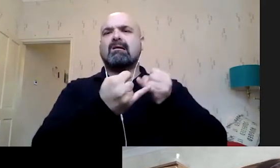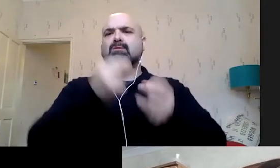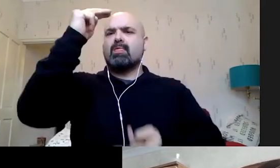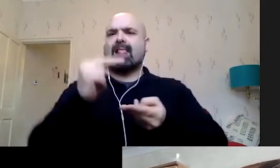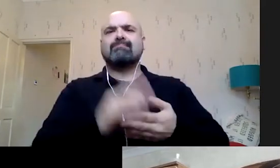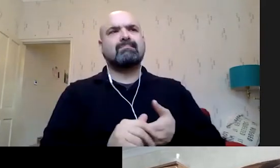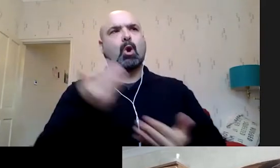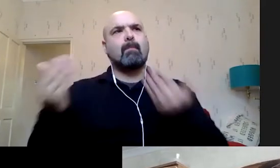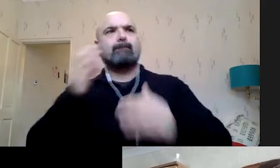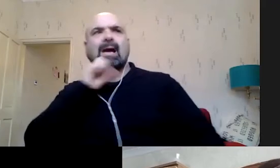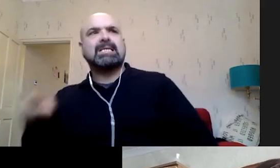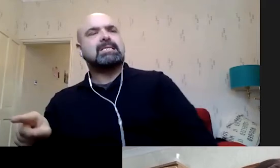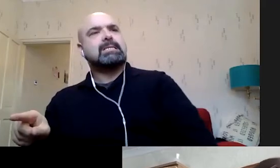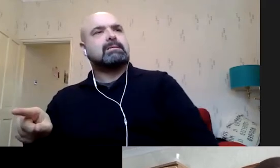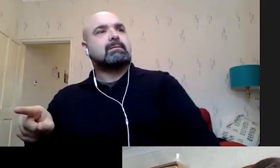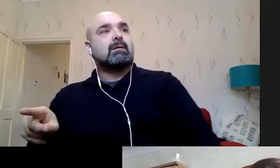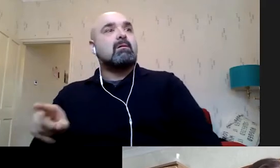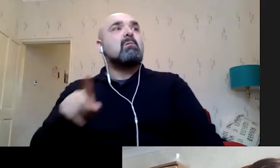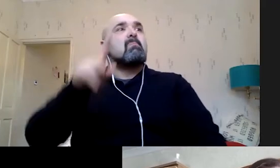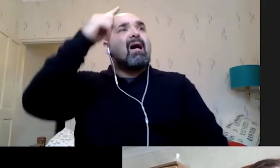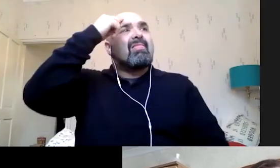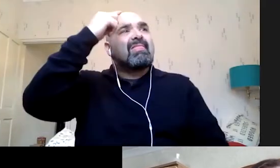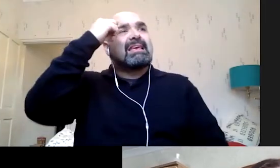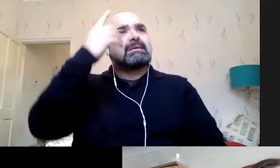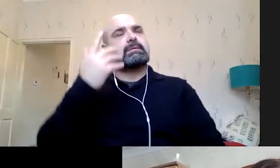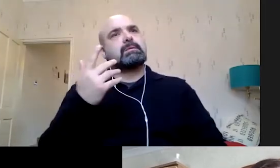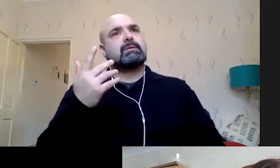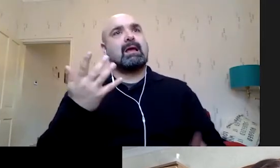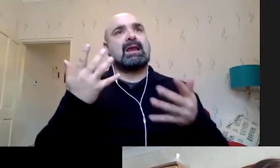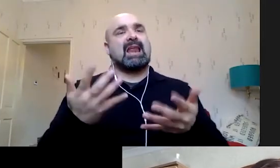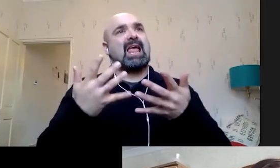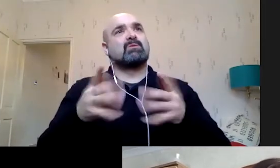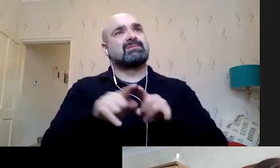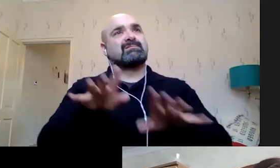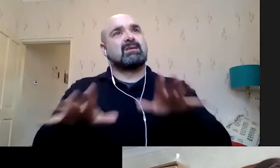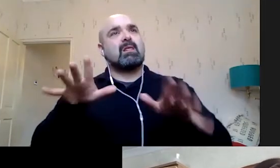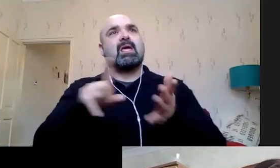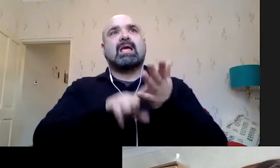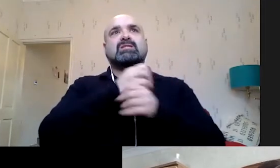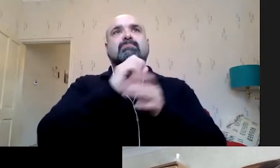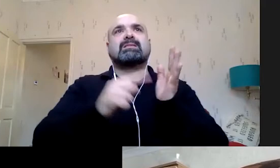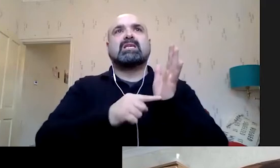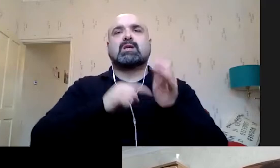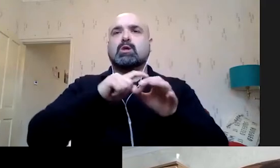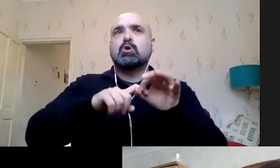still worry a bit that that's a bit the case even now in LGBTQ space.